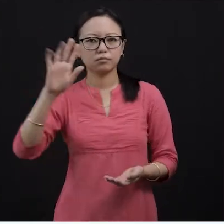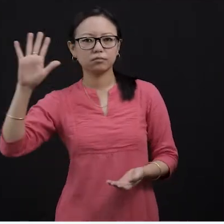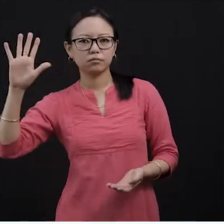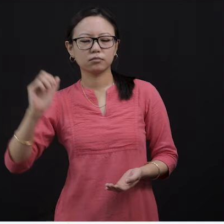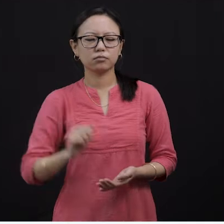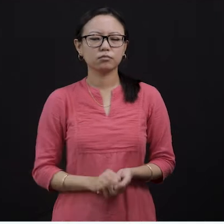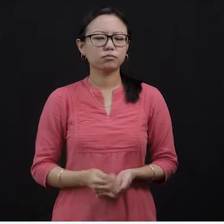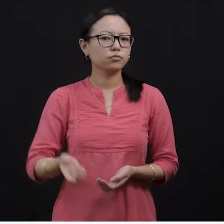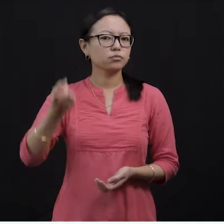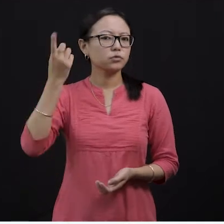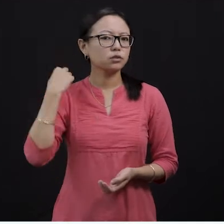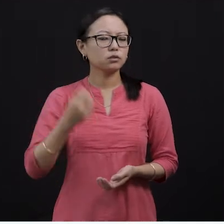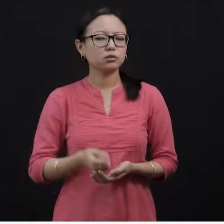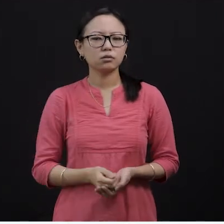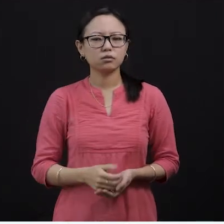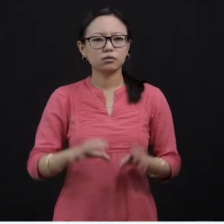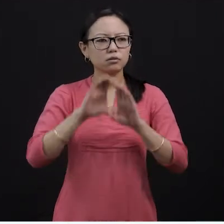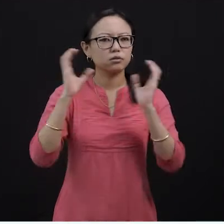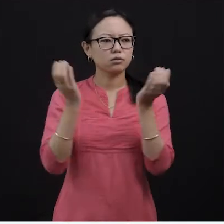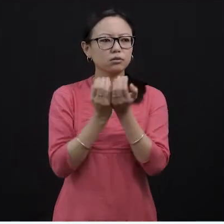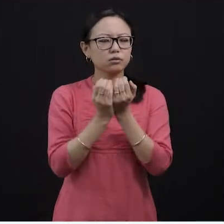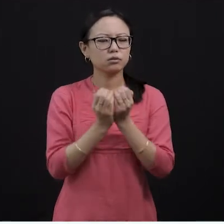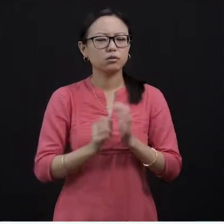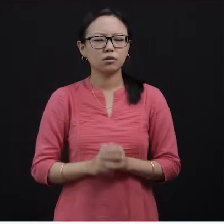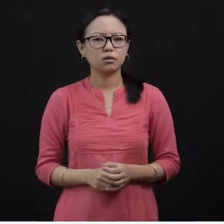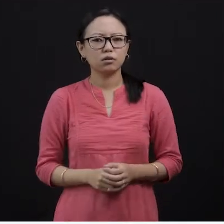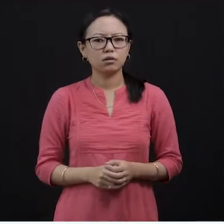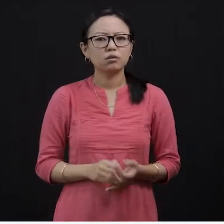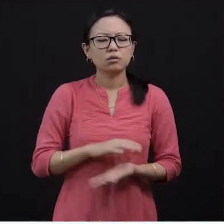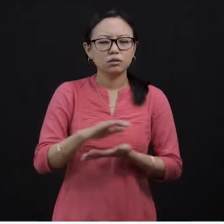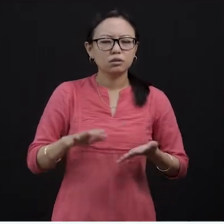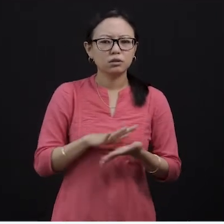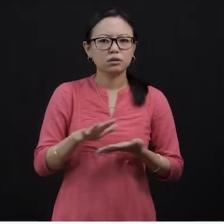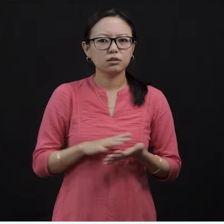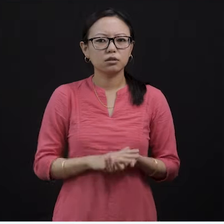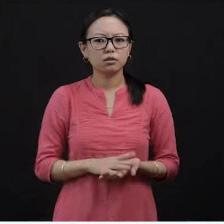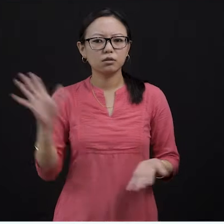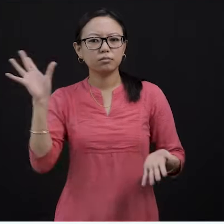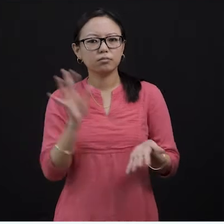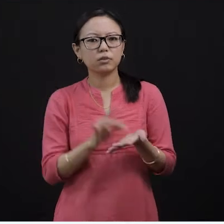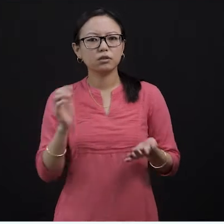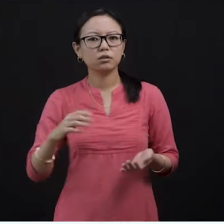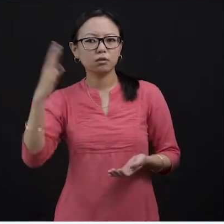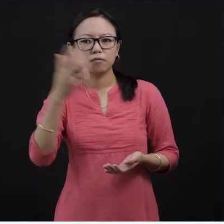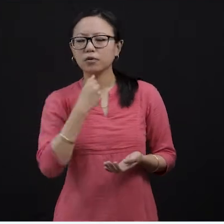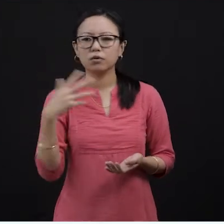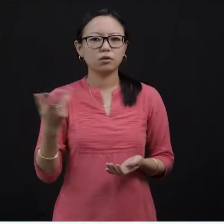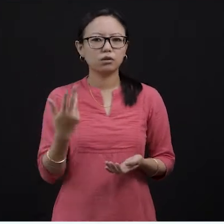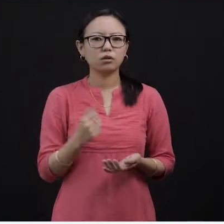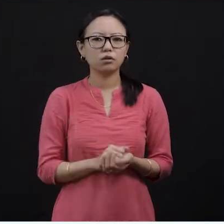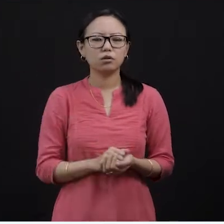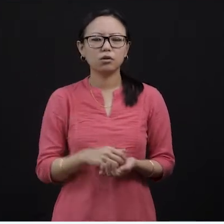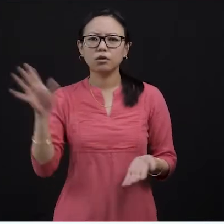So in our last class we have discussed about the discovery of magnets, the uses